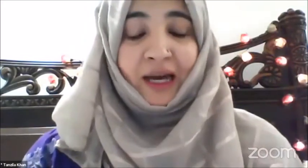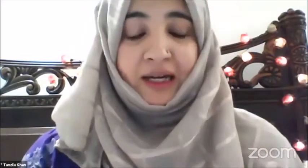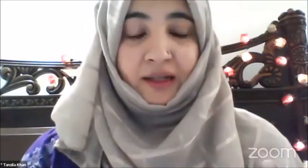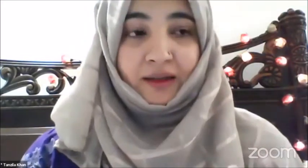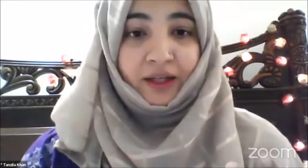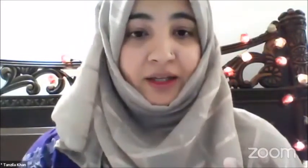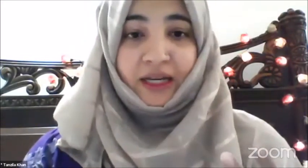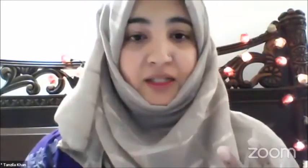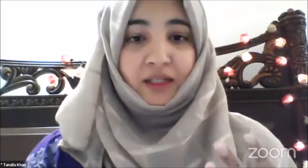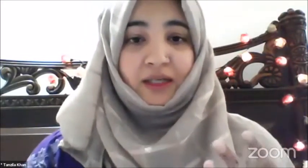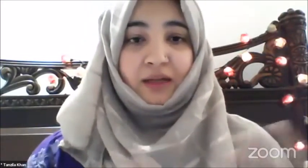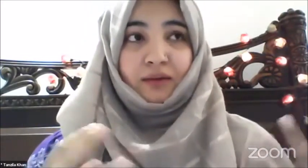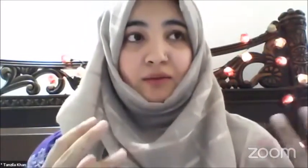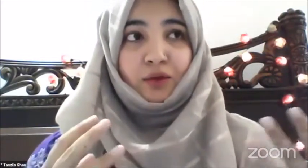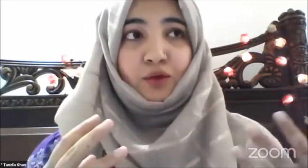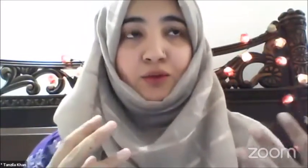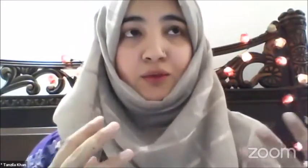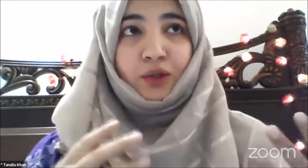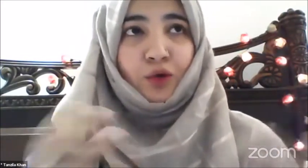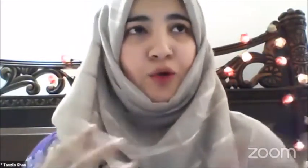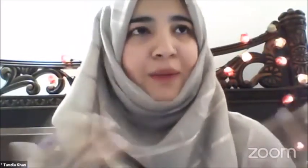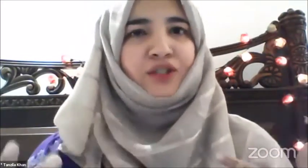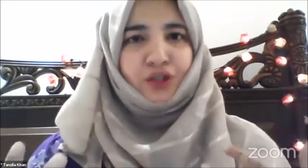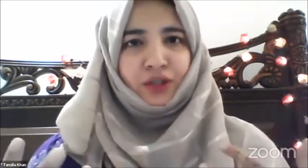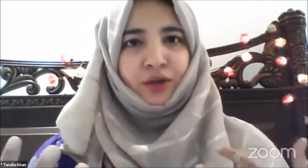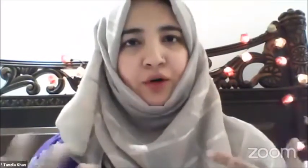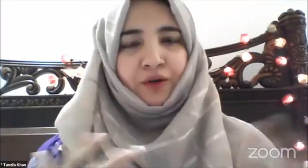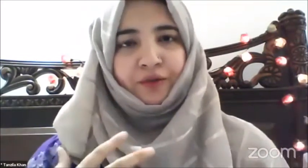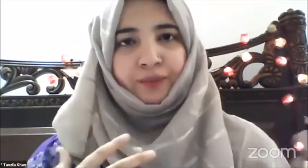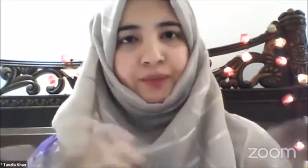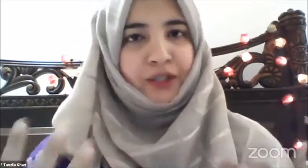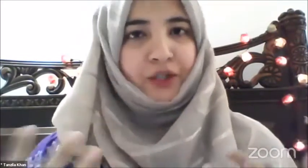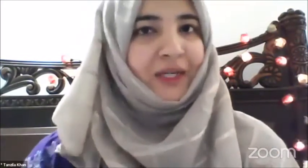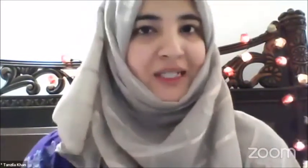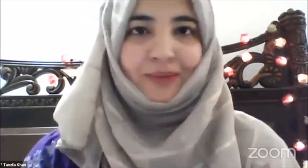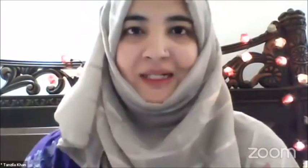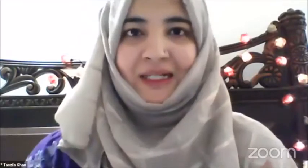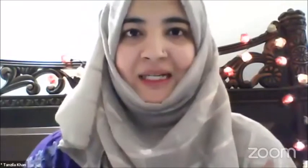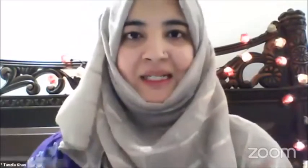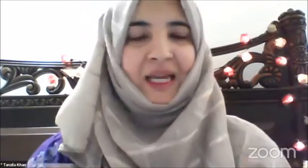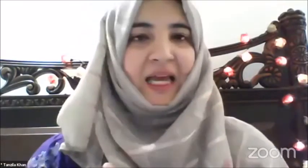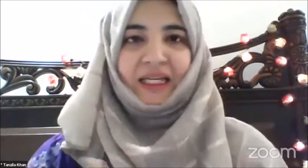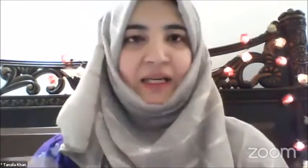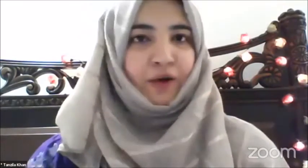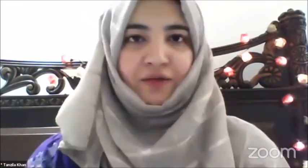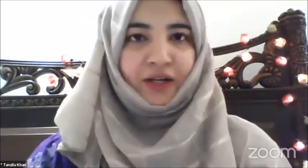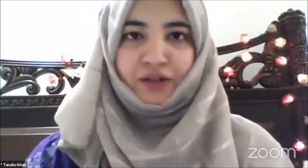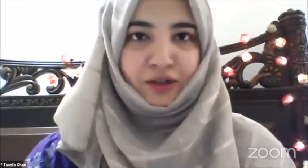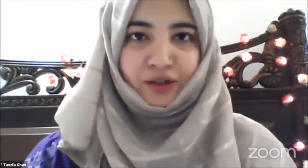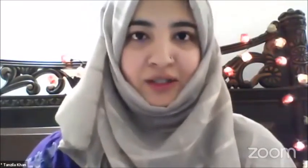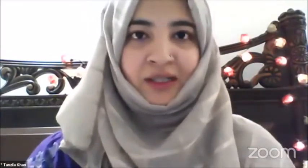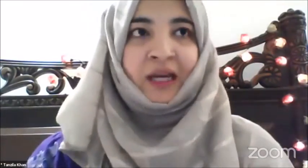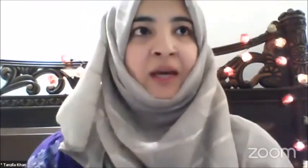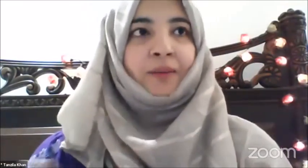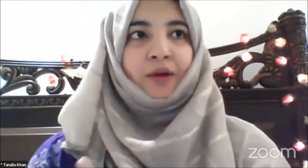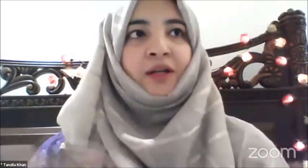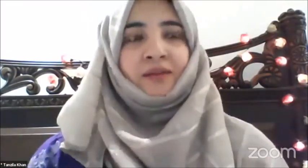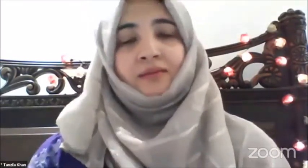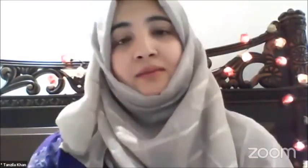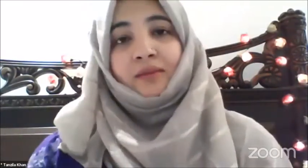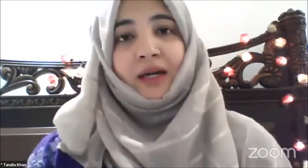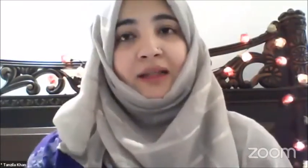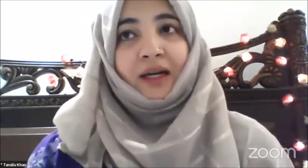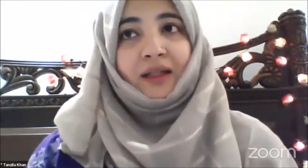communication and there is no mention of person with disabilities in any of our structures,